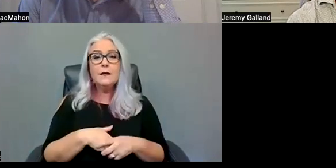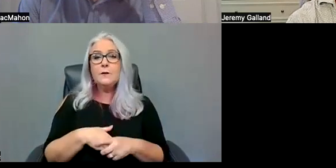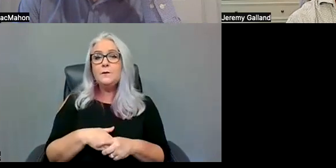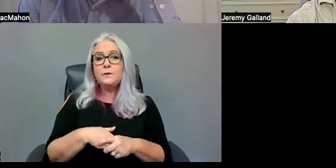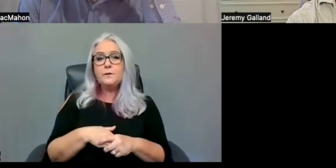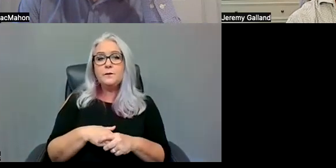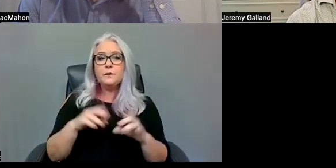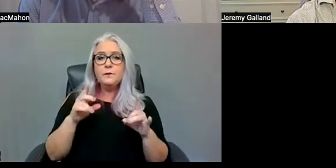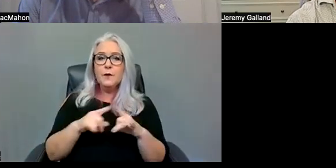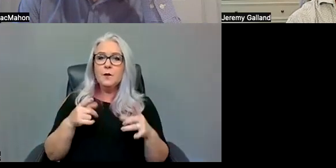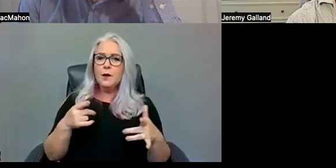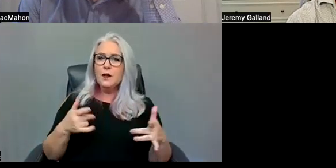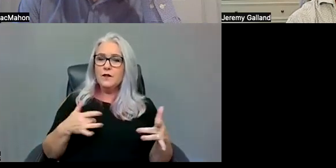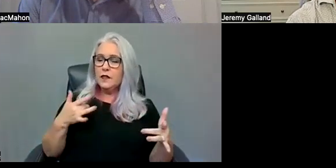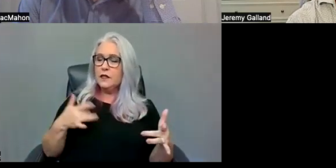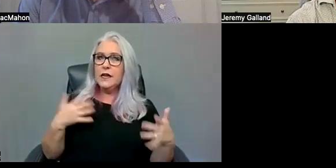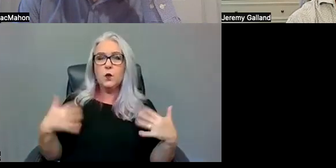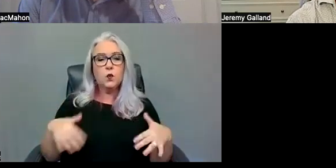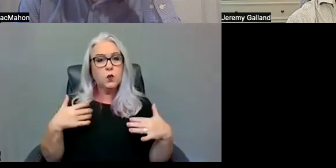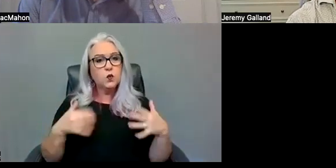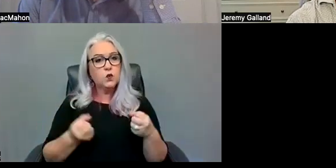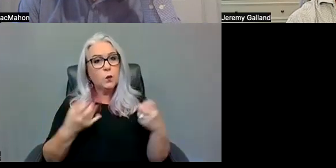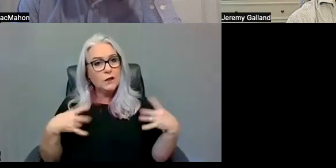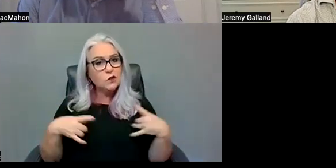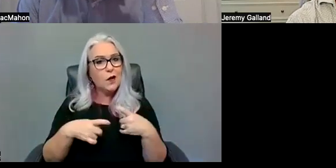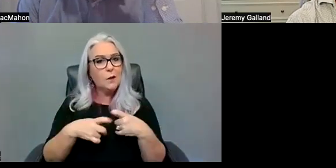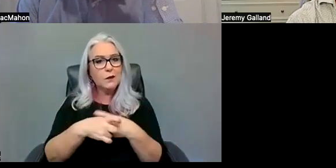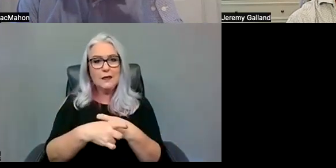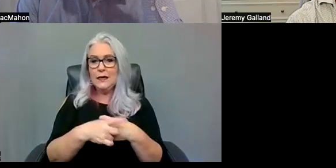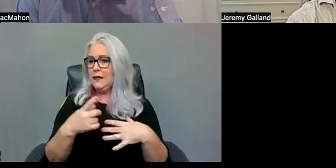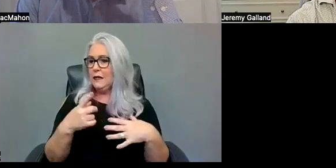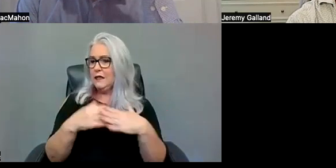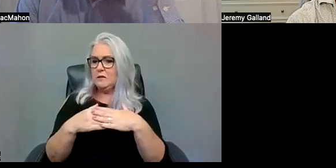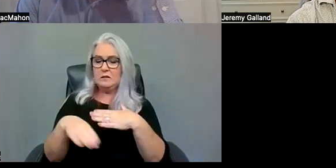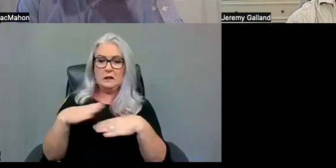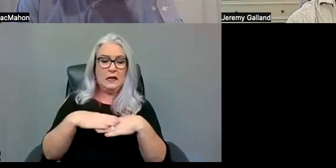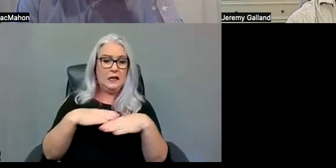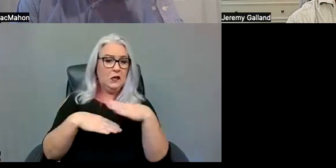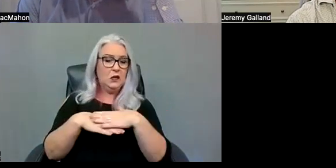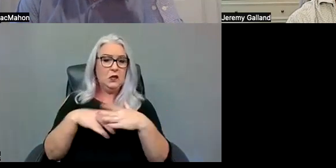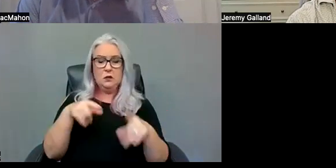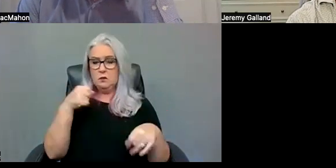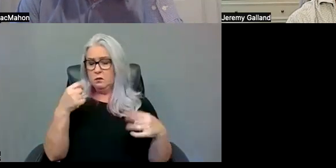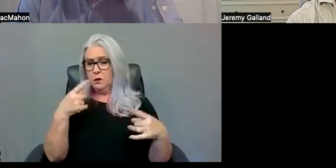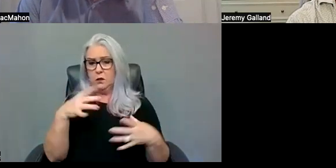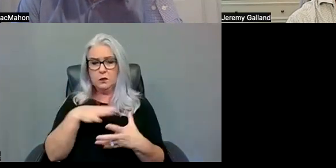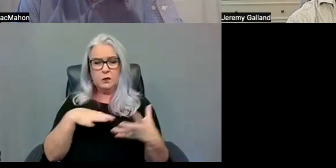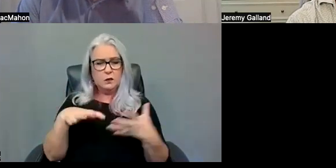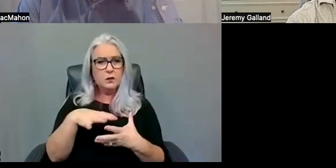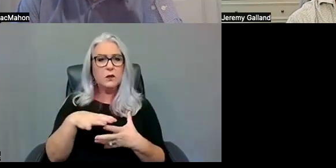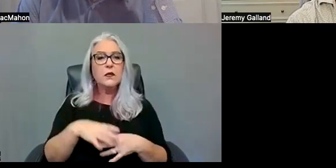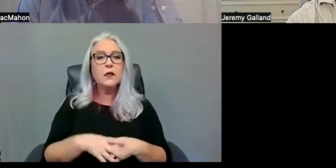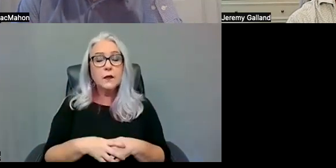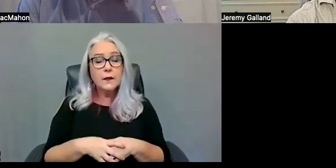But things are very multi-layered and complicated. And to me, I think where I end up is saying